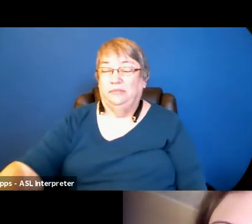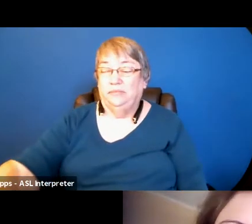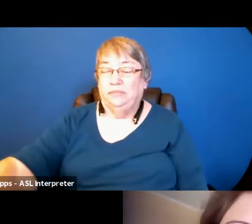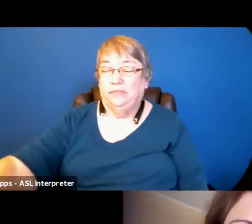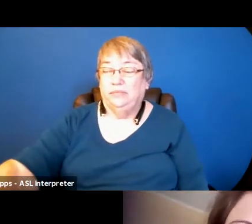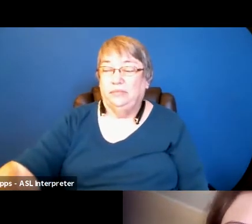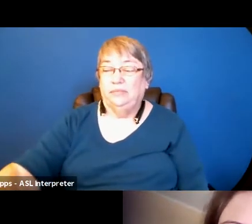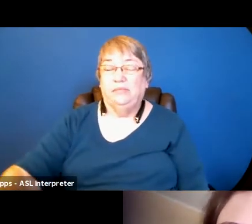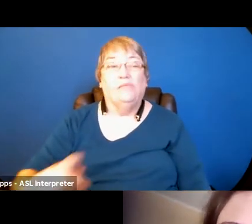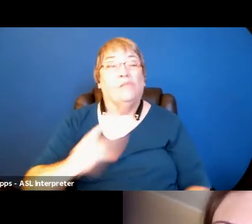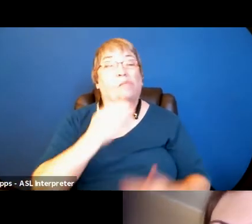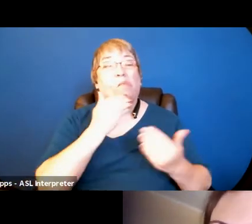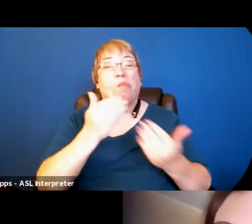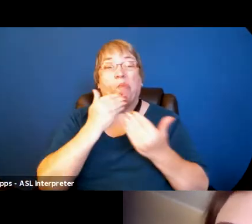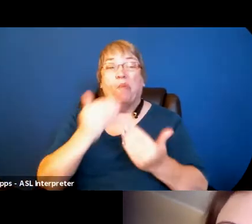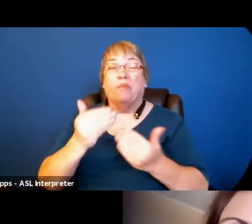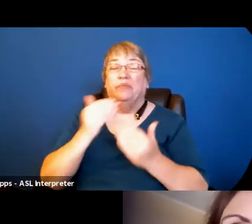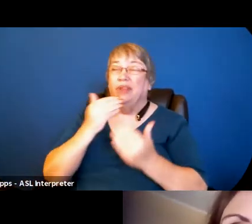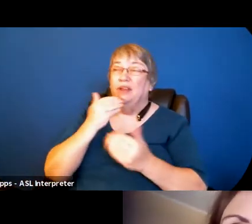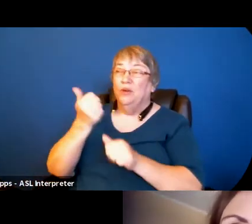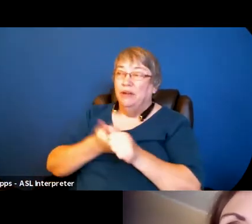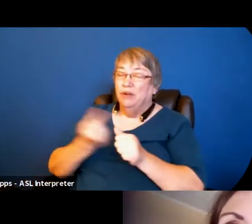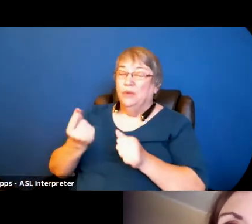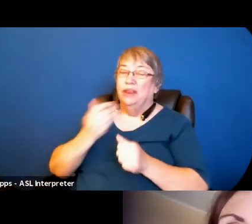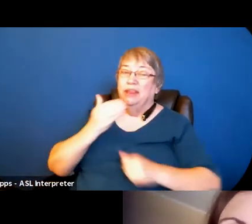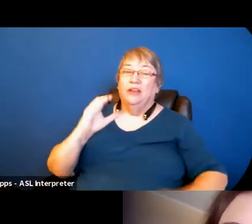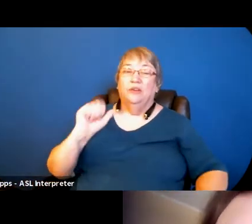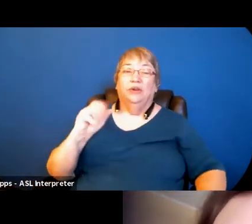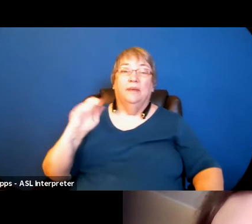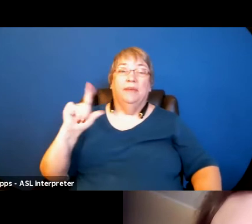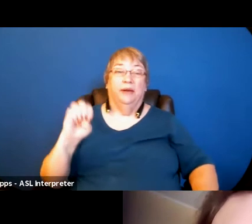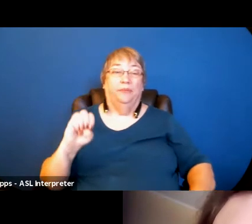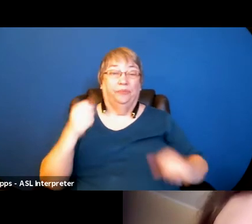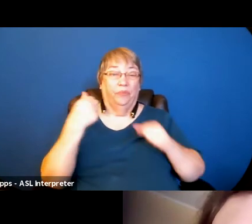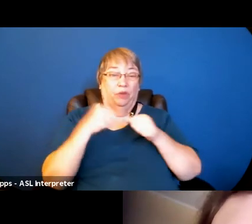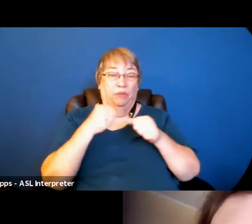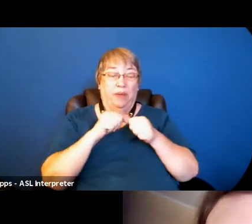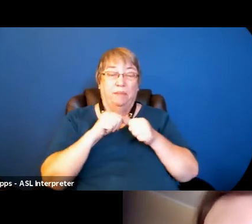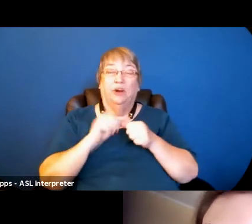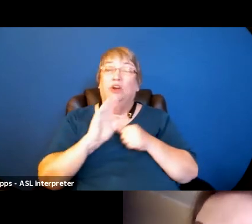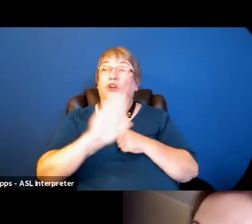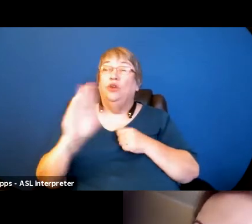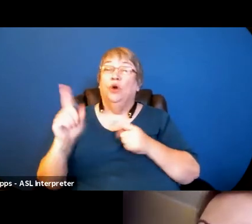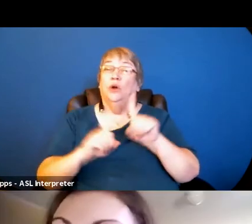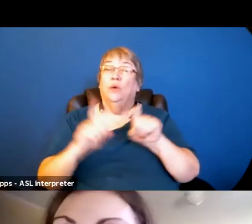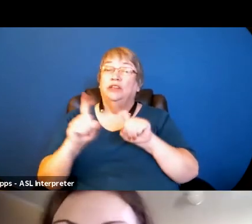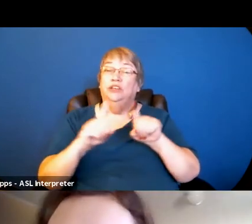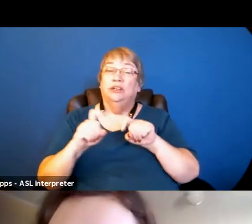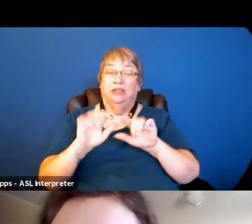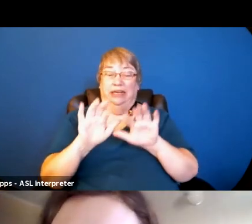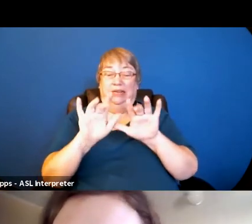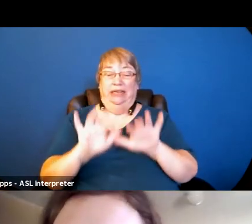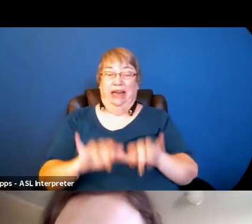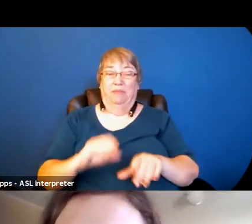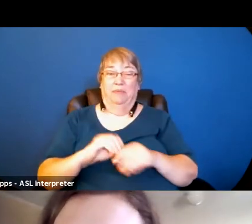Great, thanks Camille, and thanks everyone. As a reminder, keep putting any questions either in the chat or in